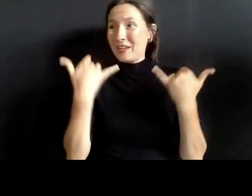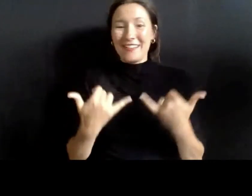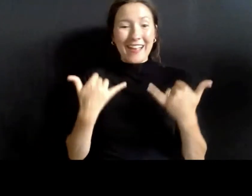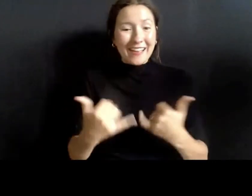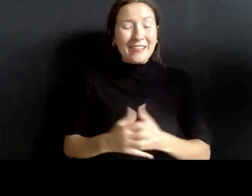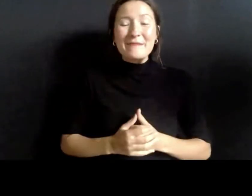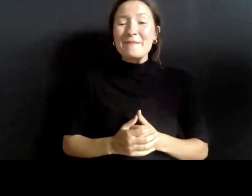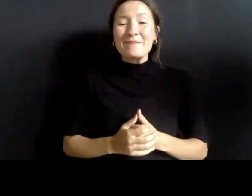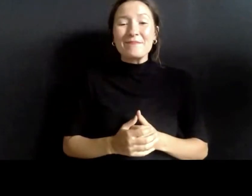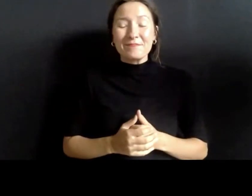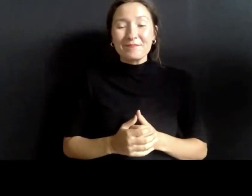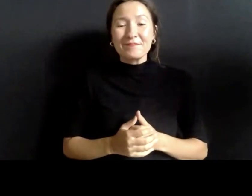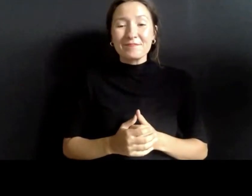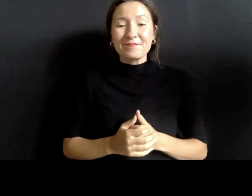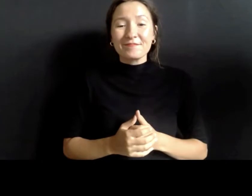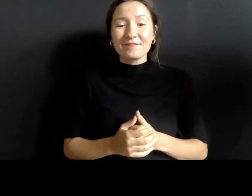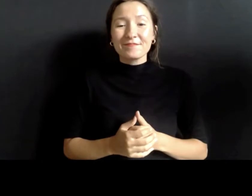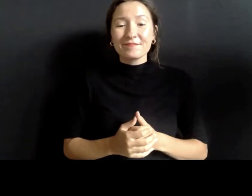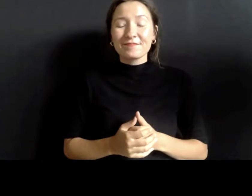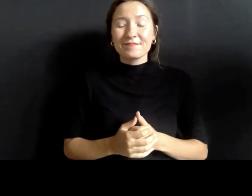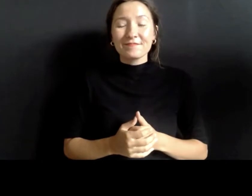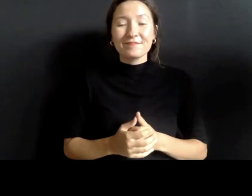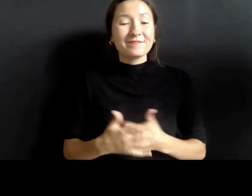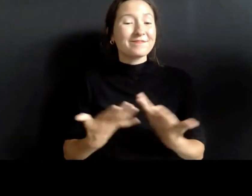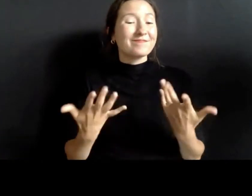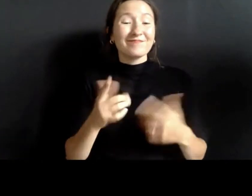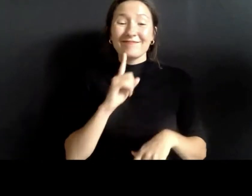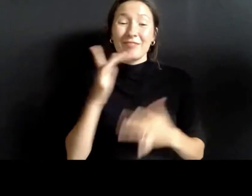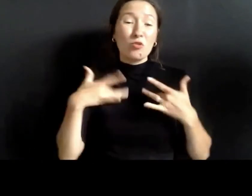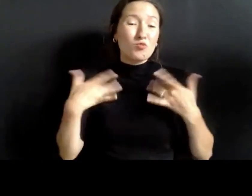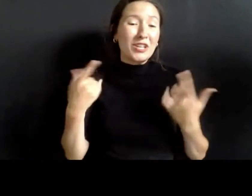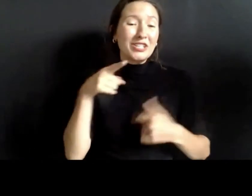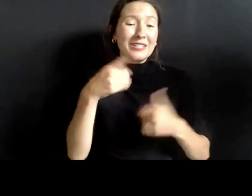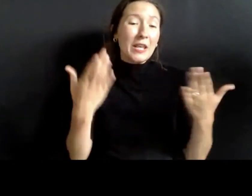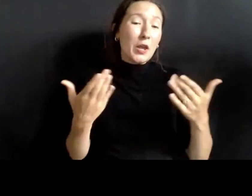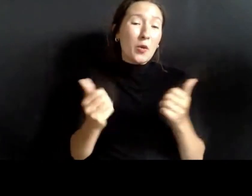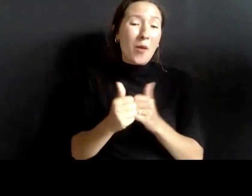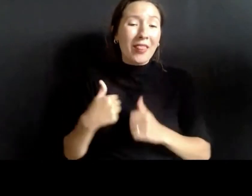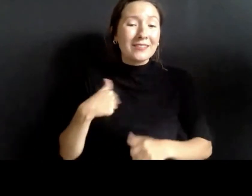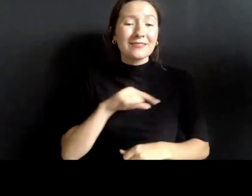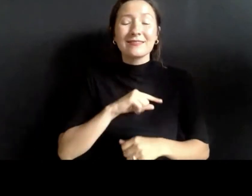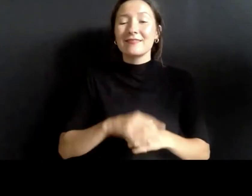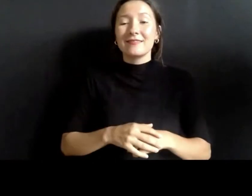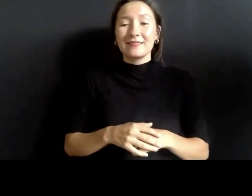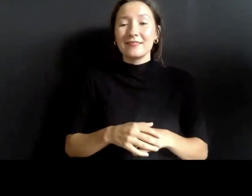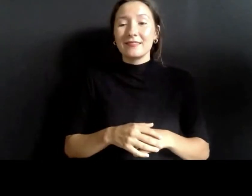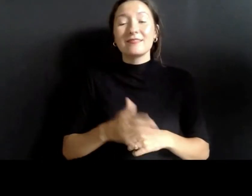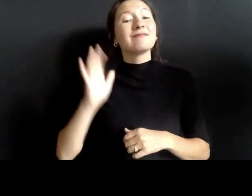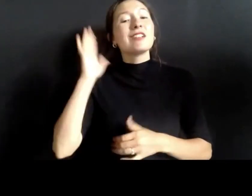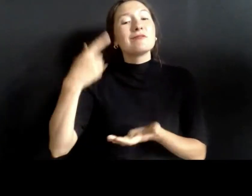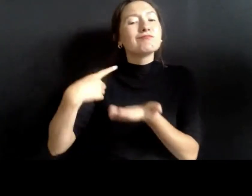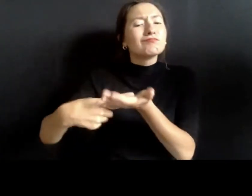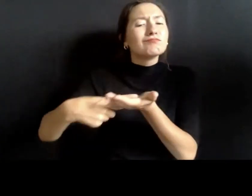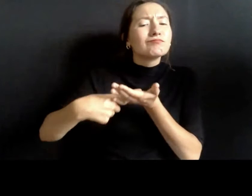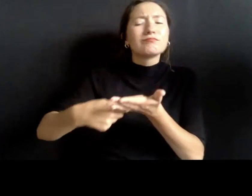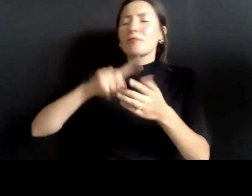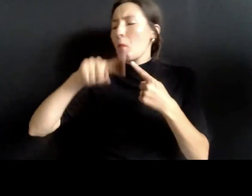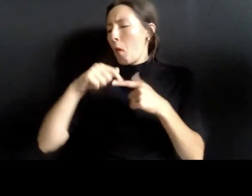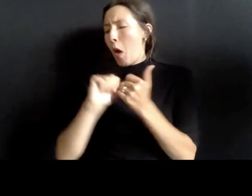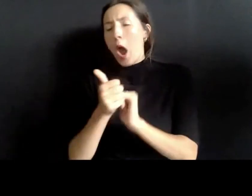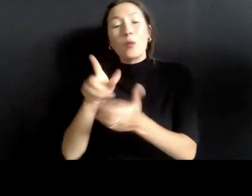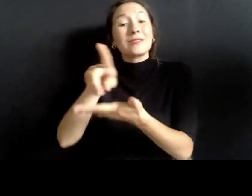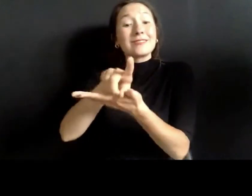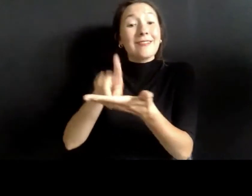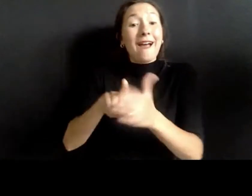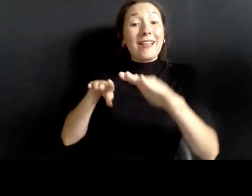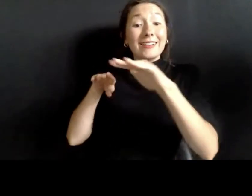a TLDC event. I'm happy to have her here, and we're going to be talking about designing accessible systems training.